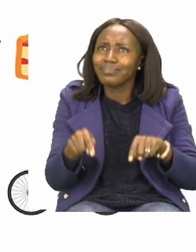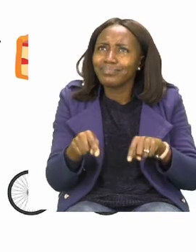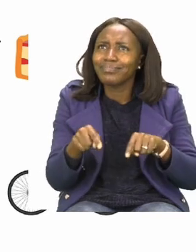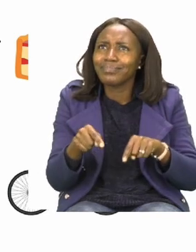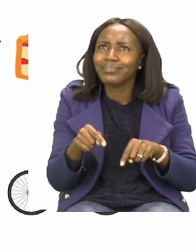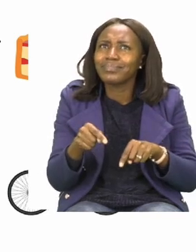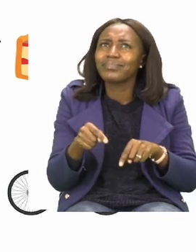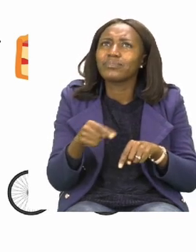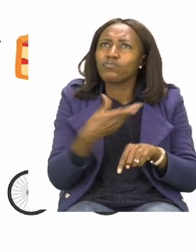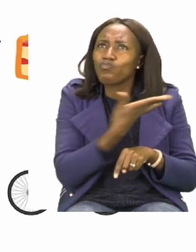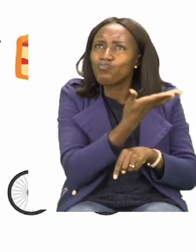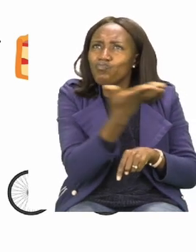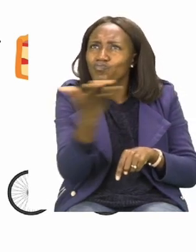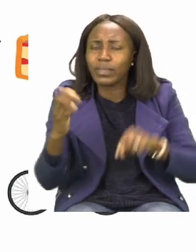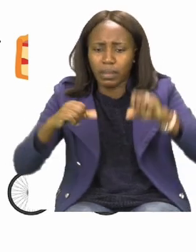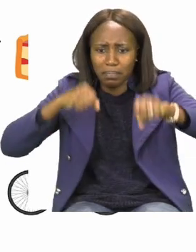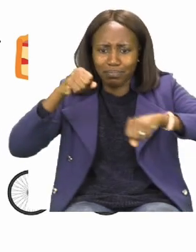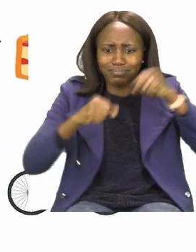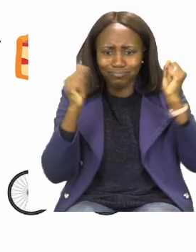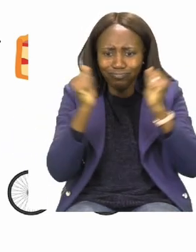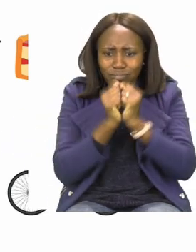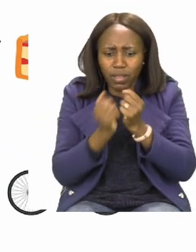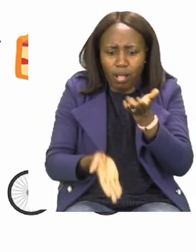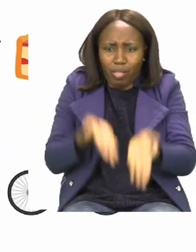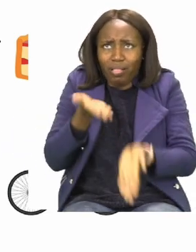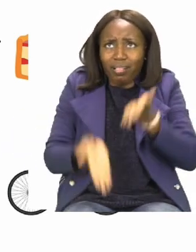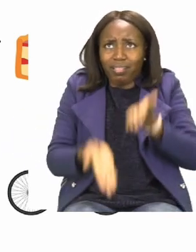there all together?